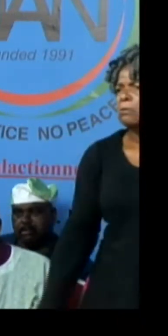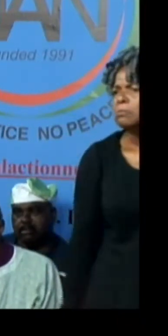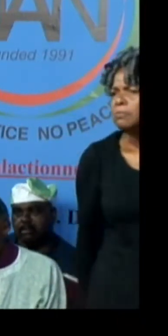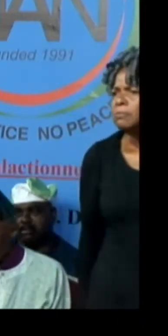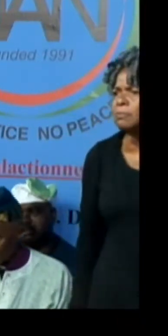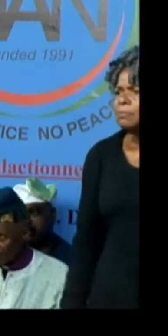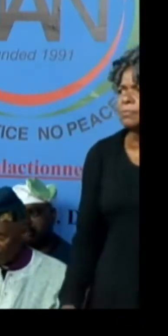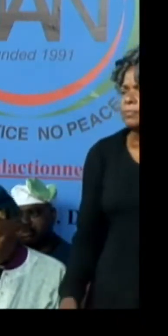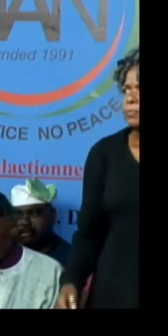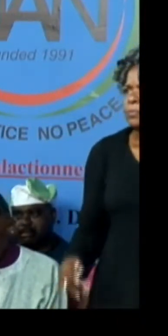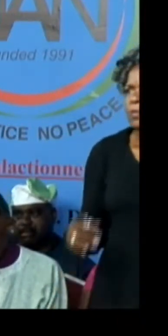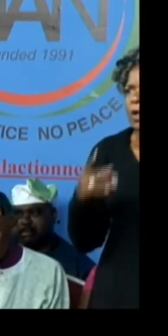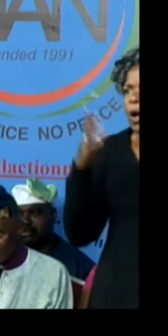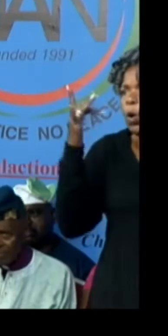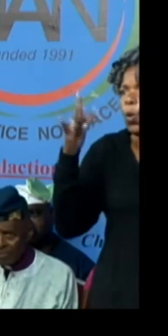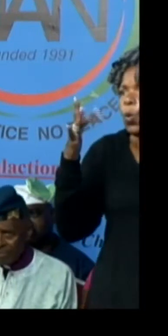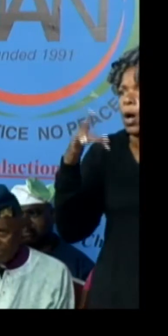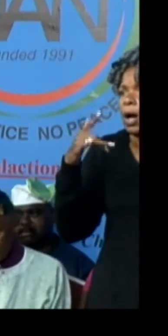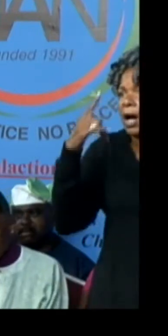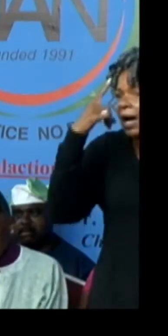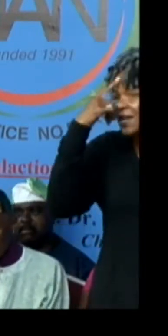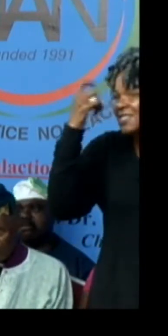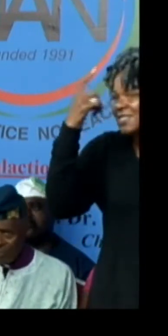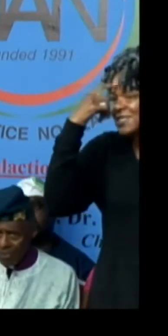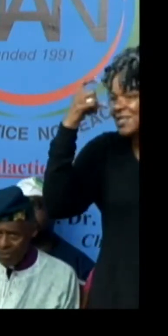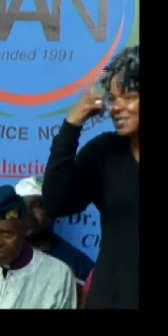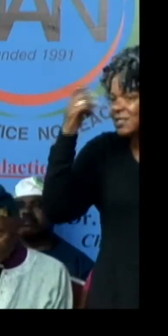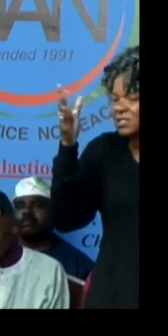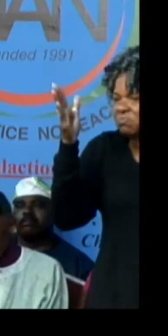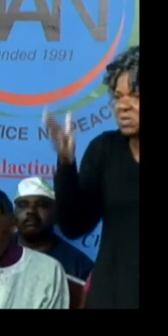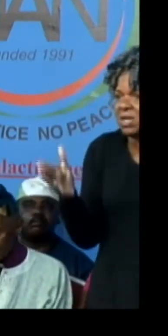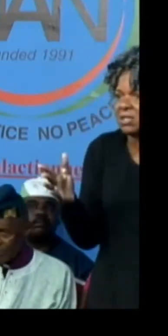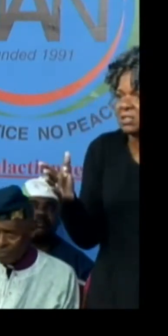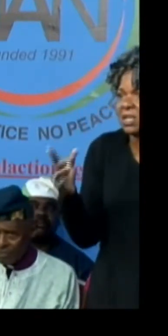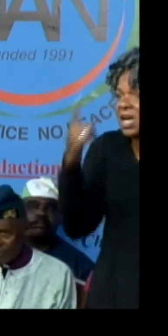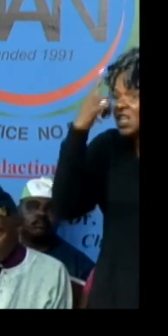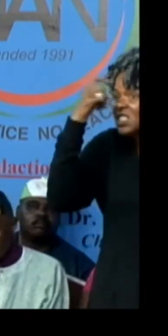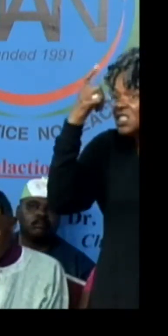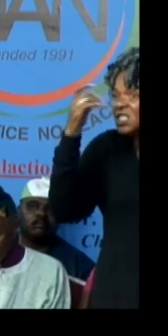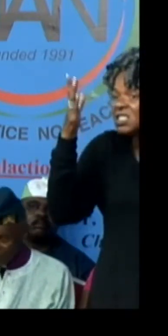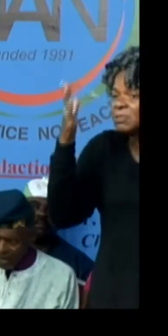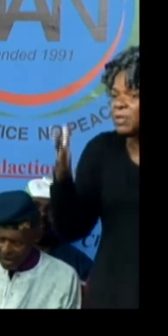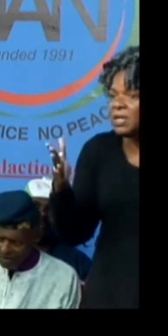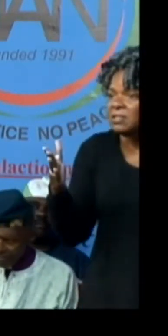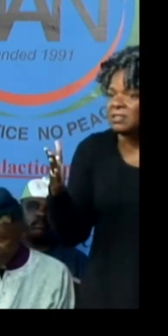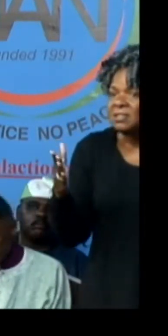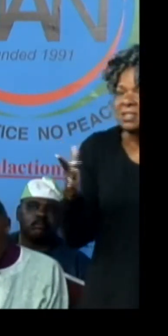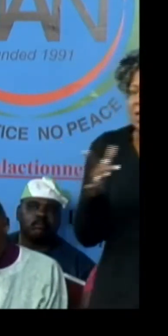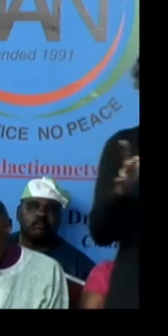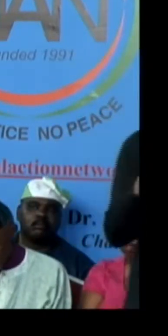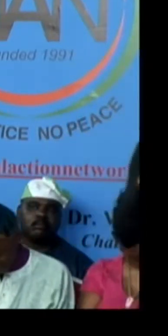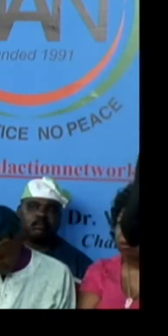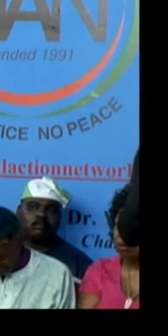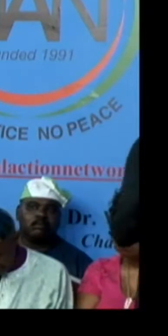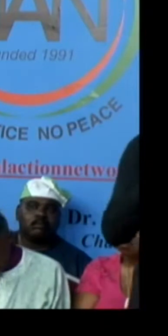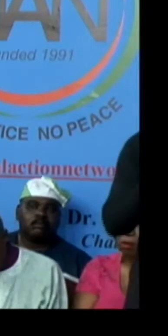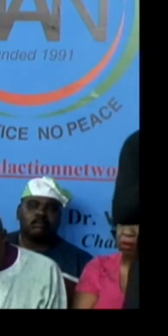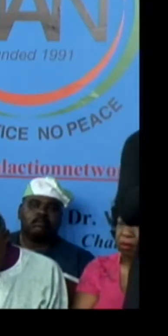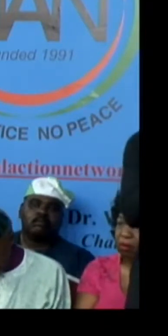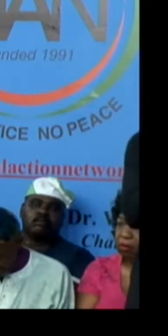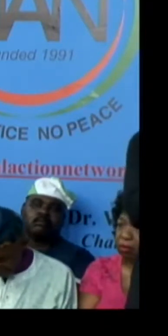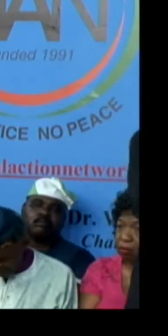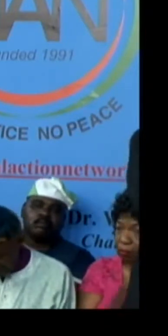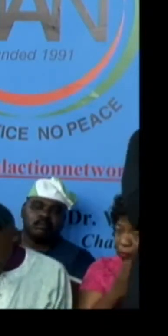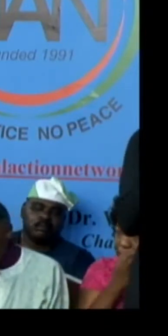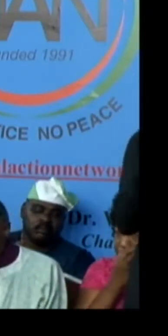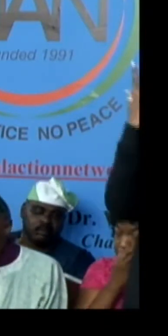suspects were being stopped by police because of the color of their skin. And most of them were